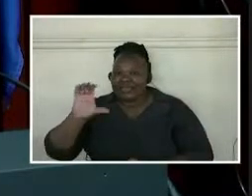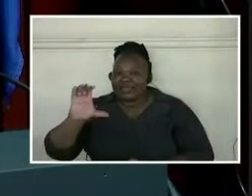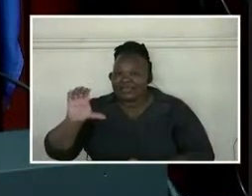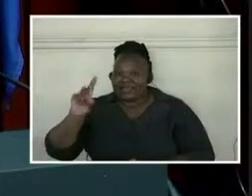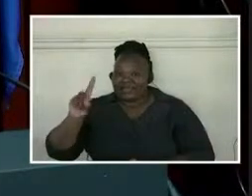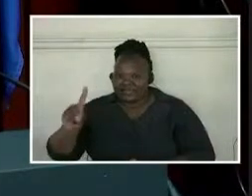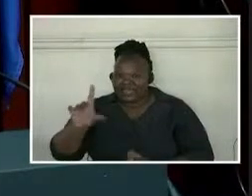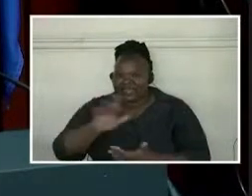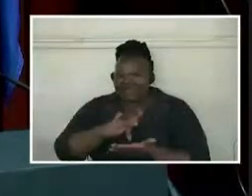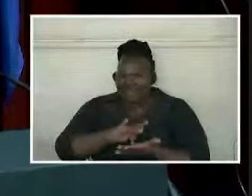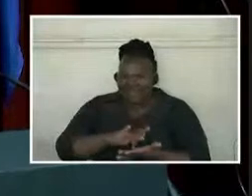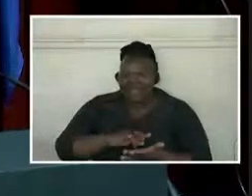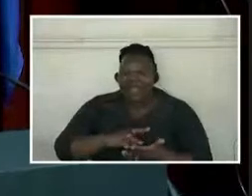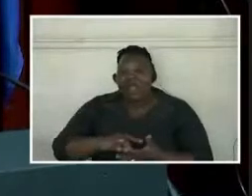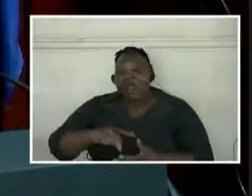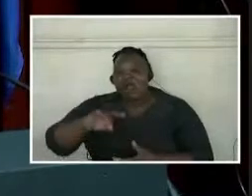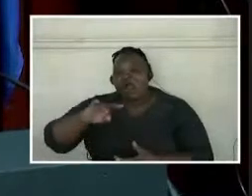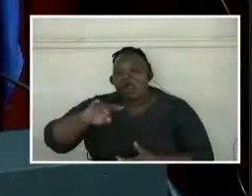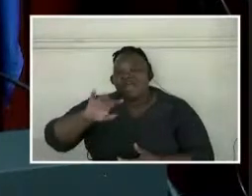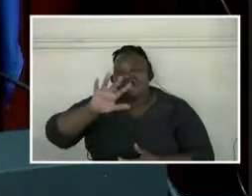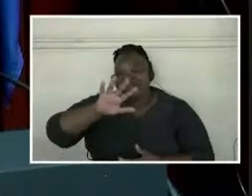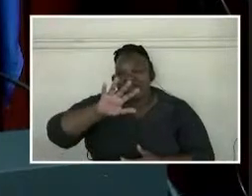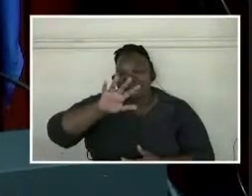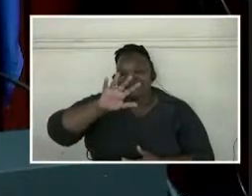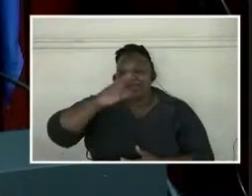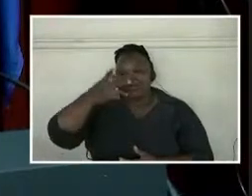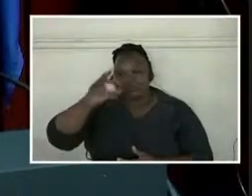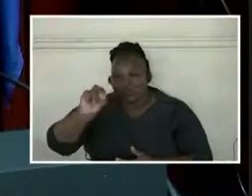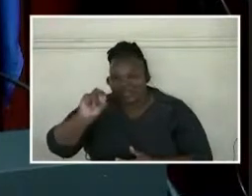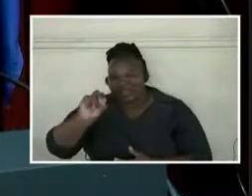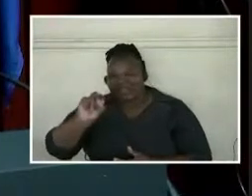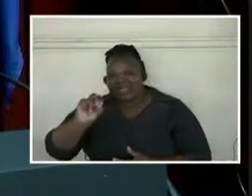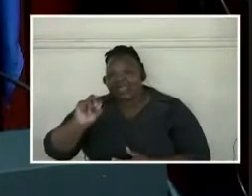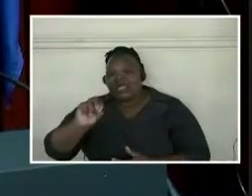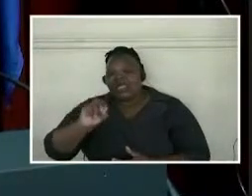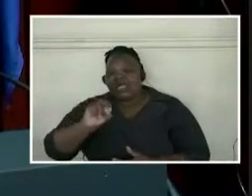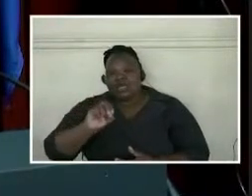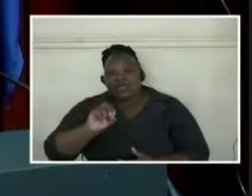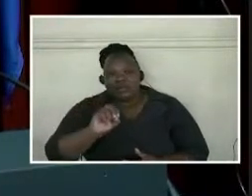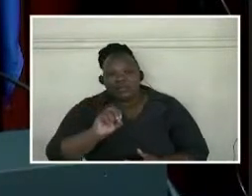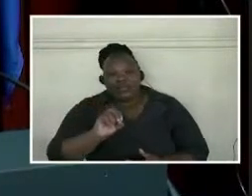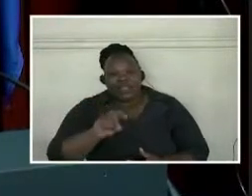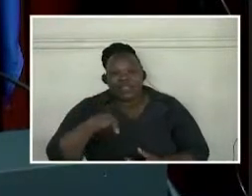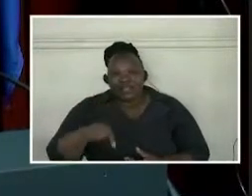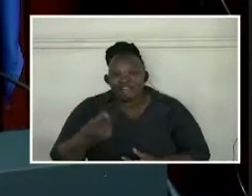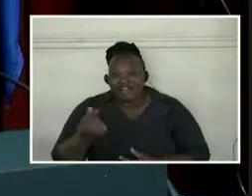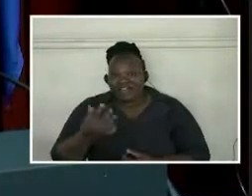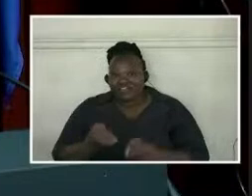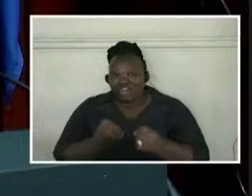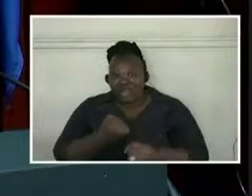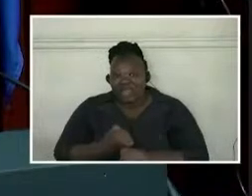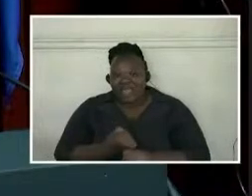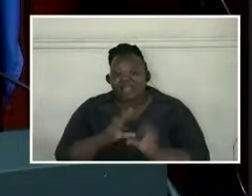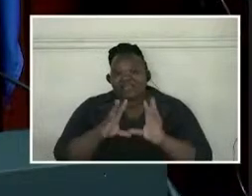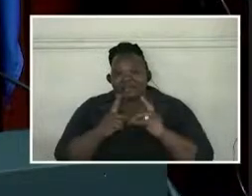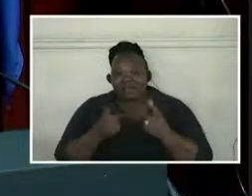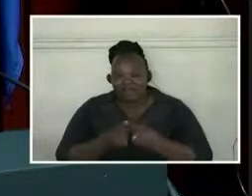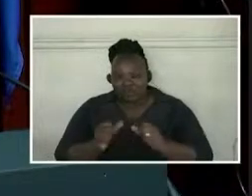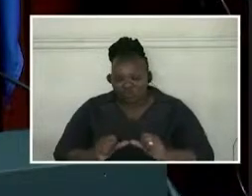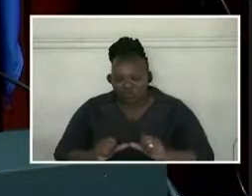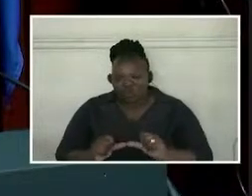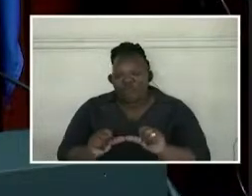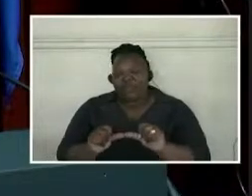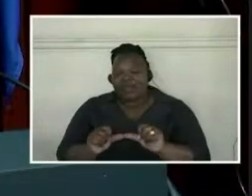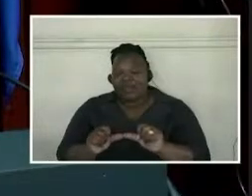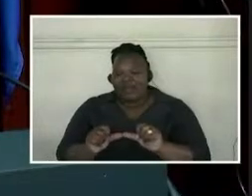five hundred and twenty spent on this project in this financial year the department will continue